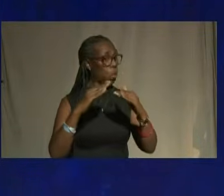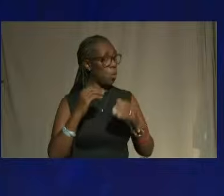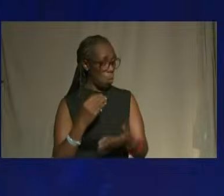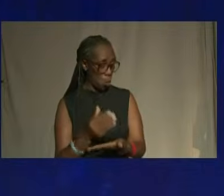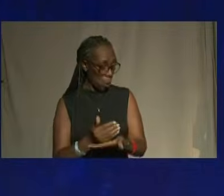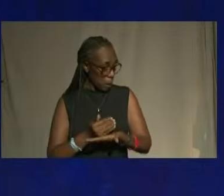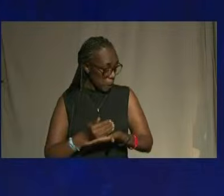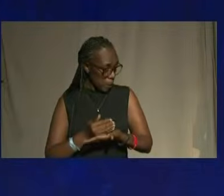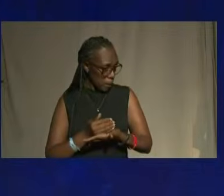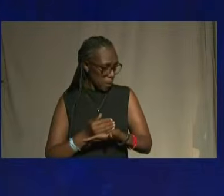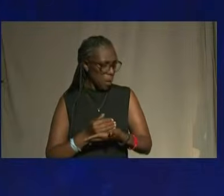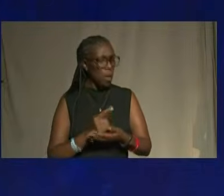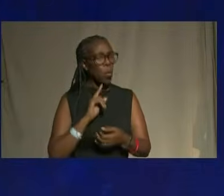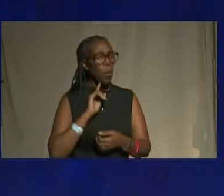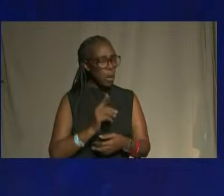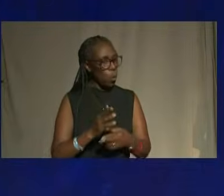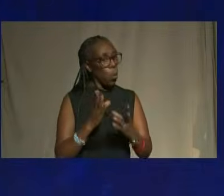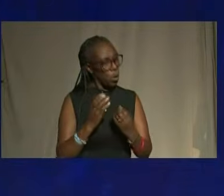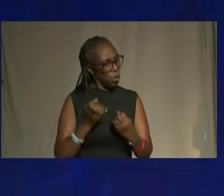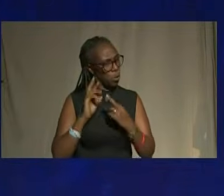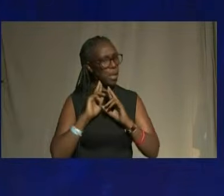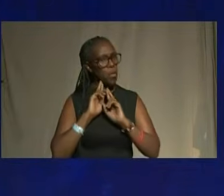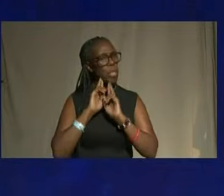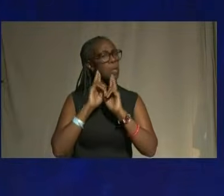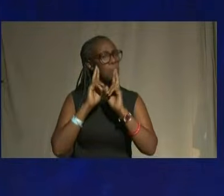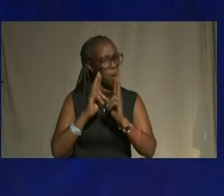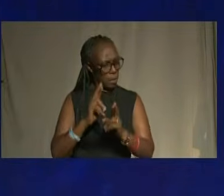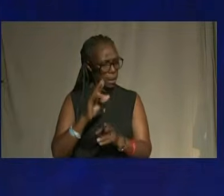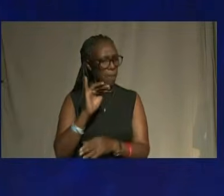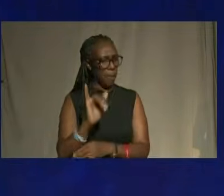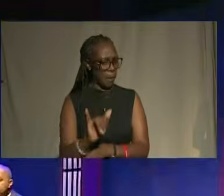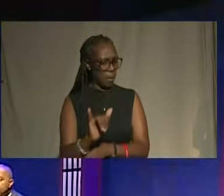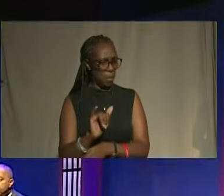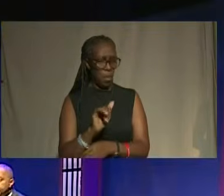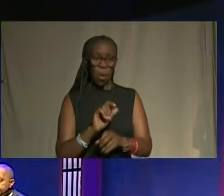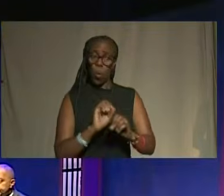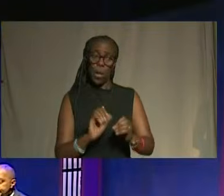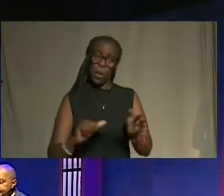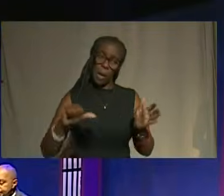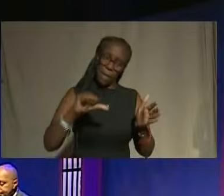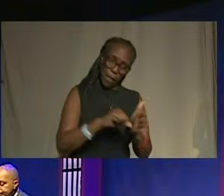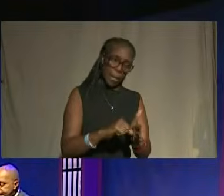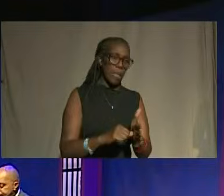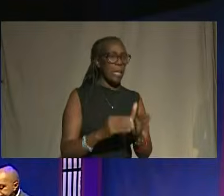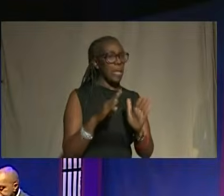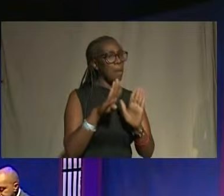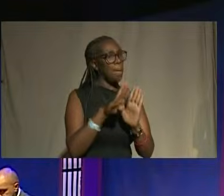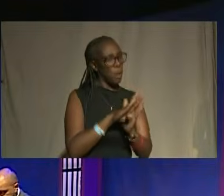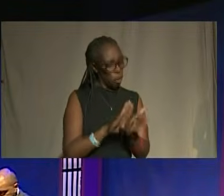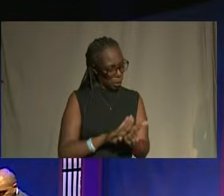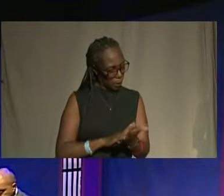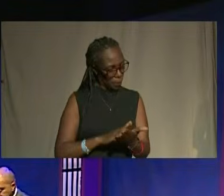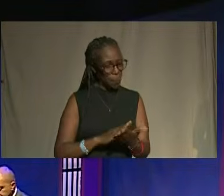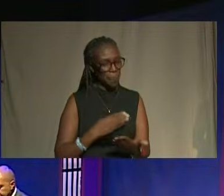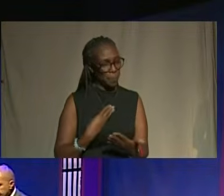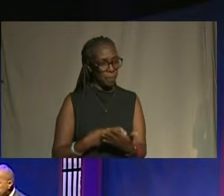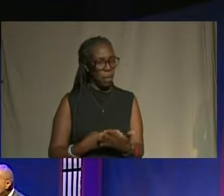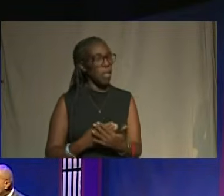way fiscally without affecting the budget. Thank you, Team PNP. Thank you, Team JLP, your